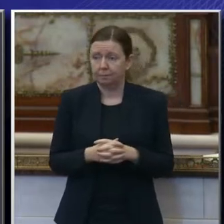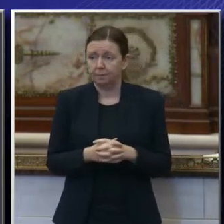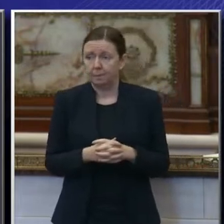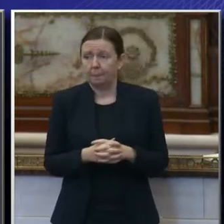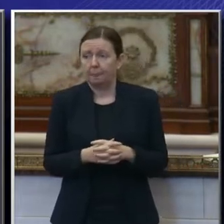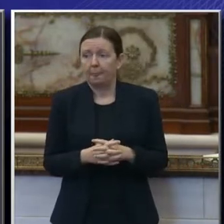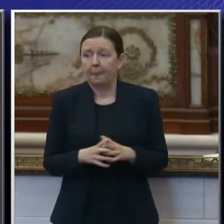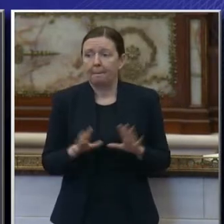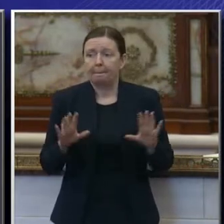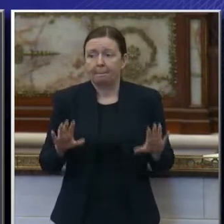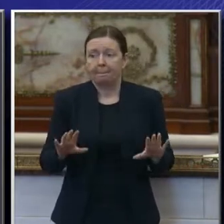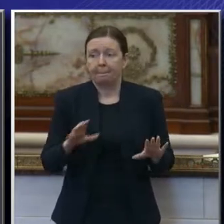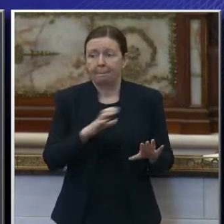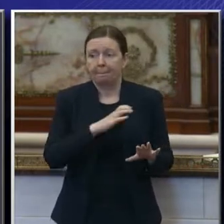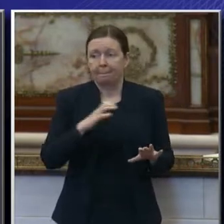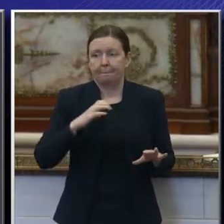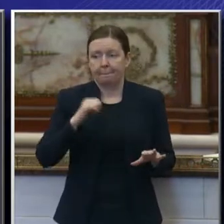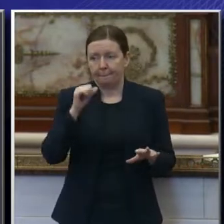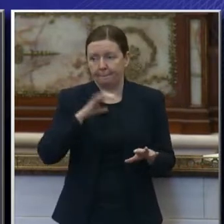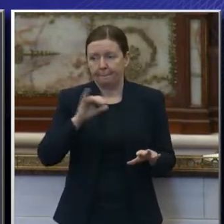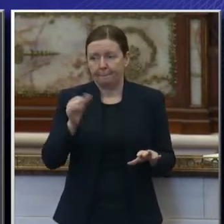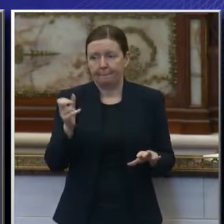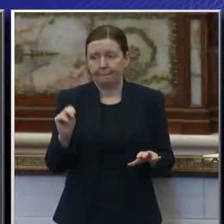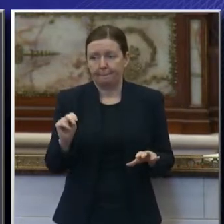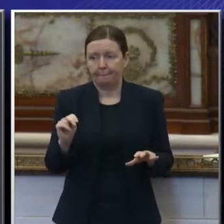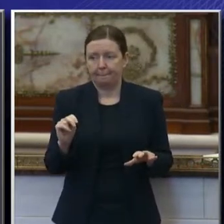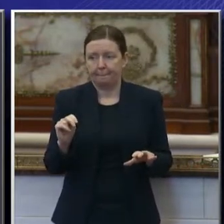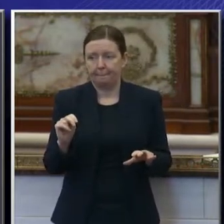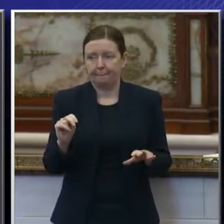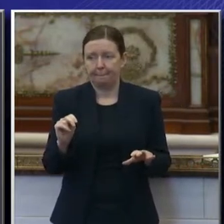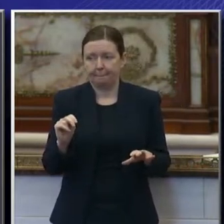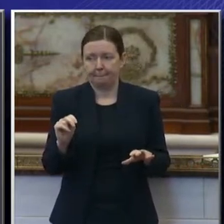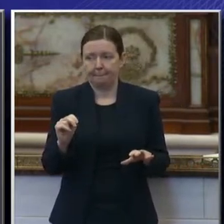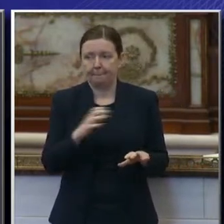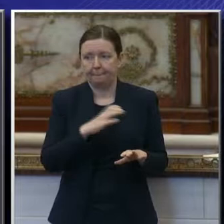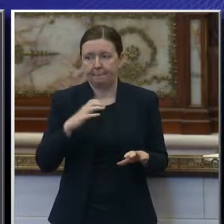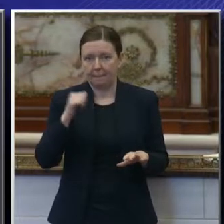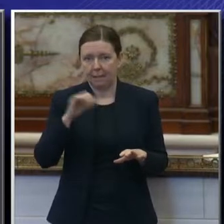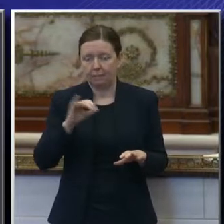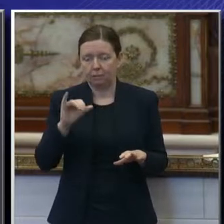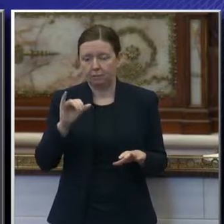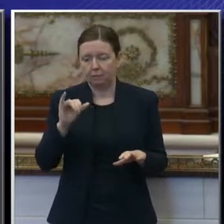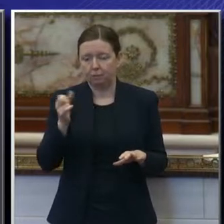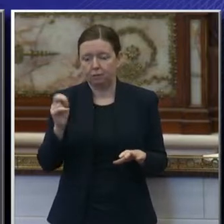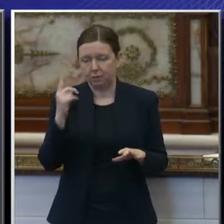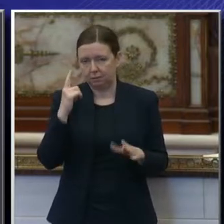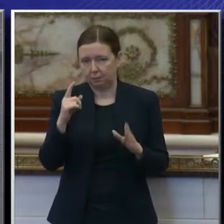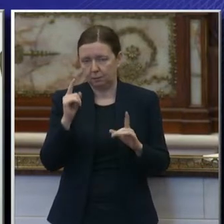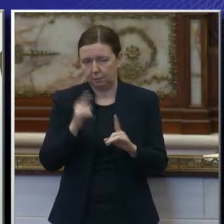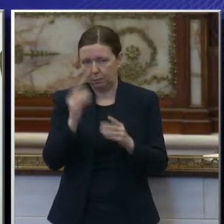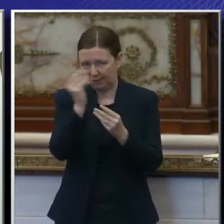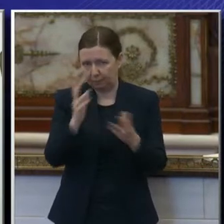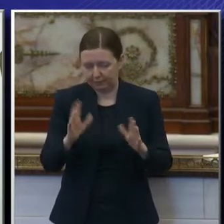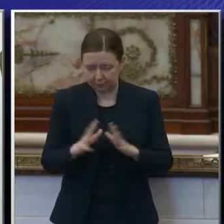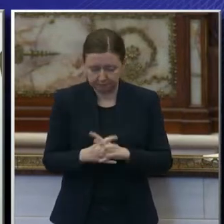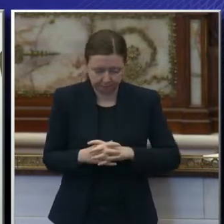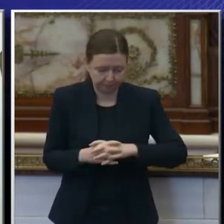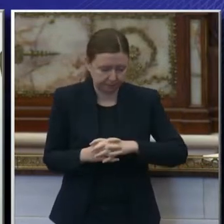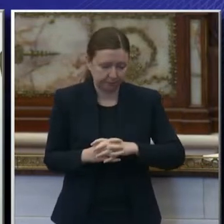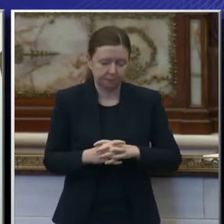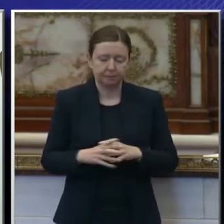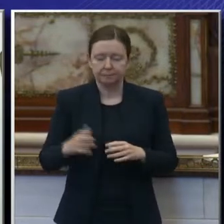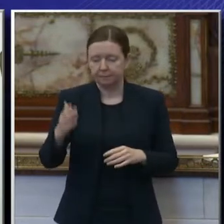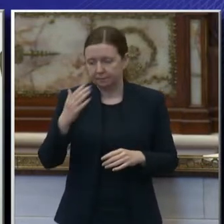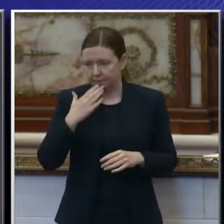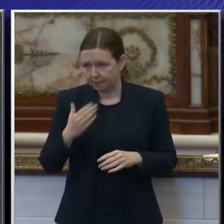just want to make a point of information. If I can recognize Councilmember Johnson for a point of information. Yes, and thank